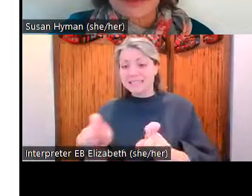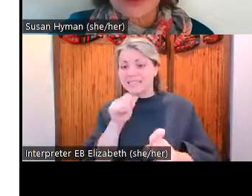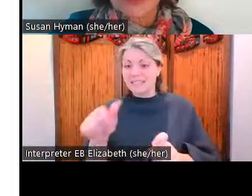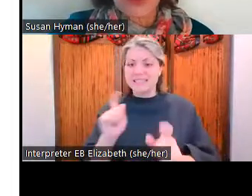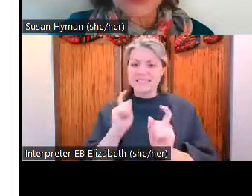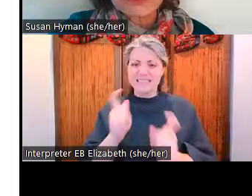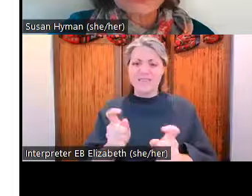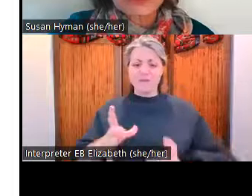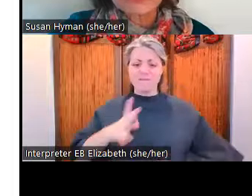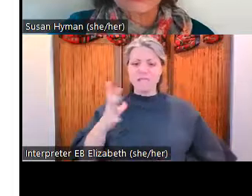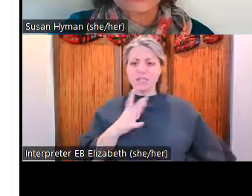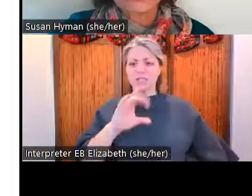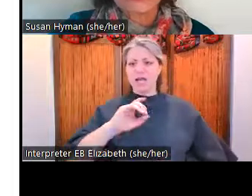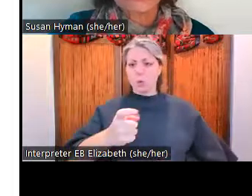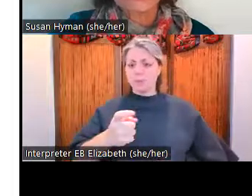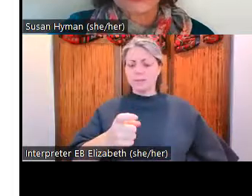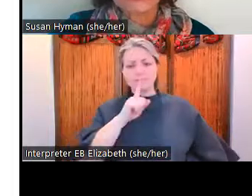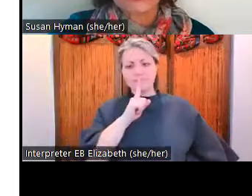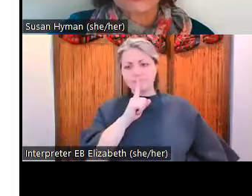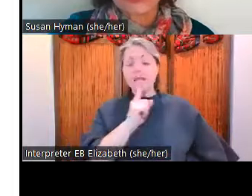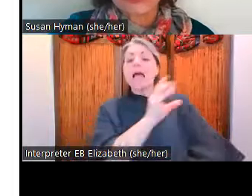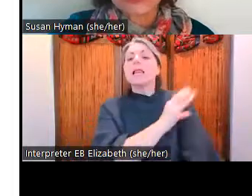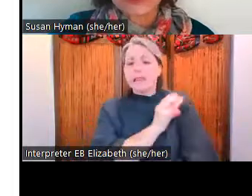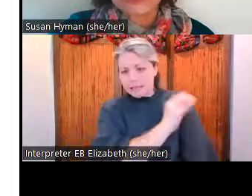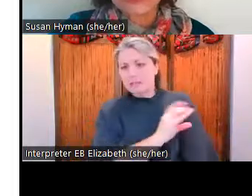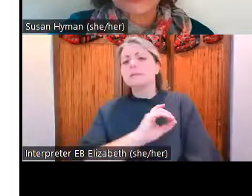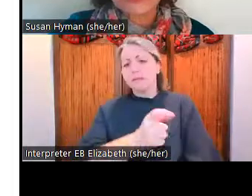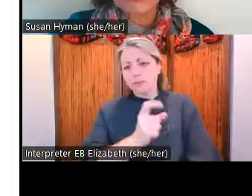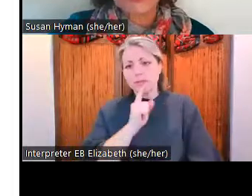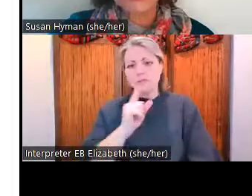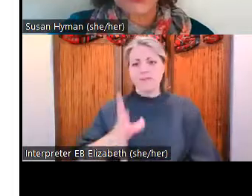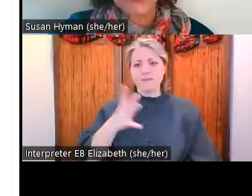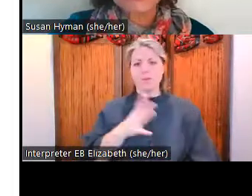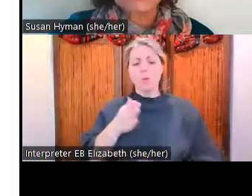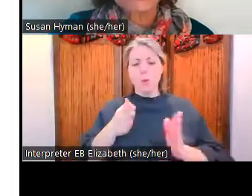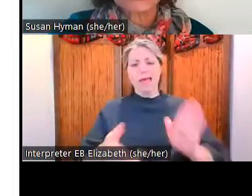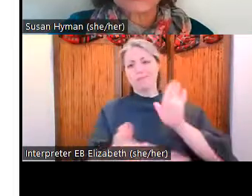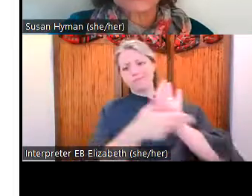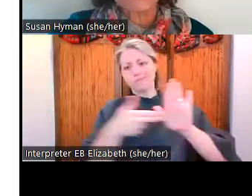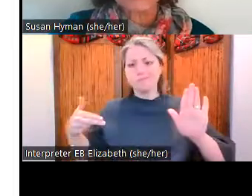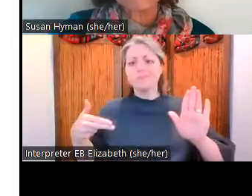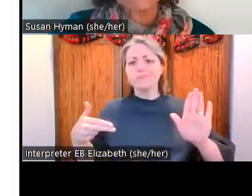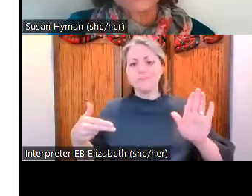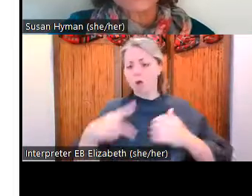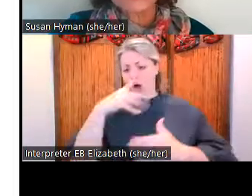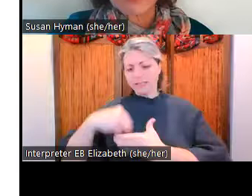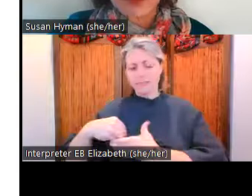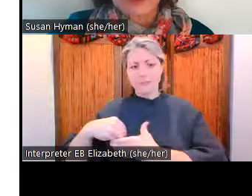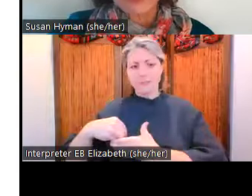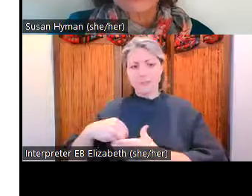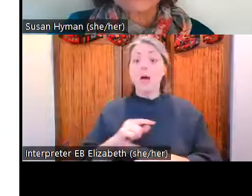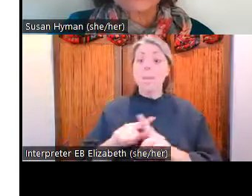autism. Only the clinical diagnosis is diagnostic of autism, but knowing the genes may